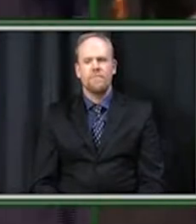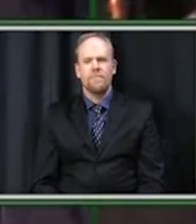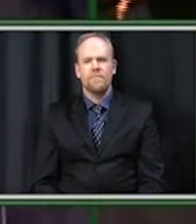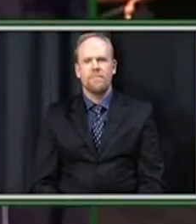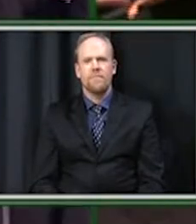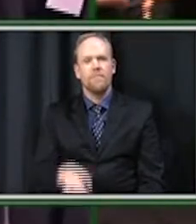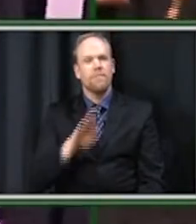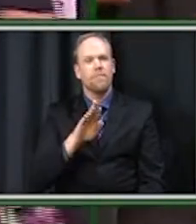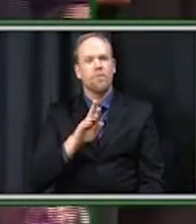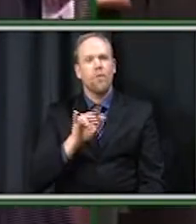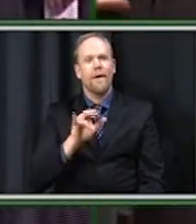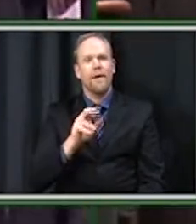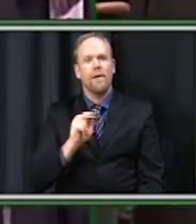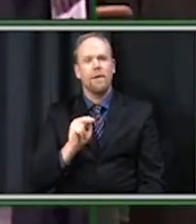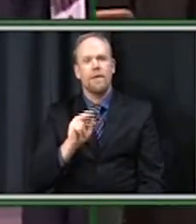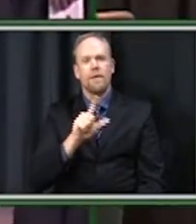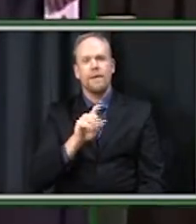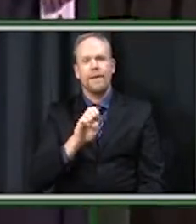Brian Lee.